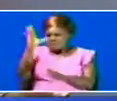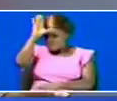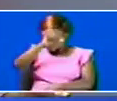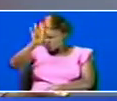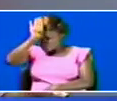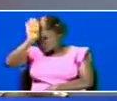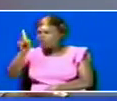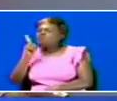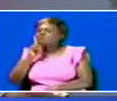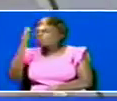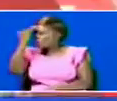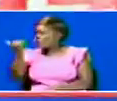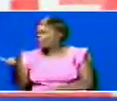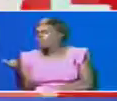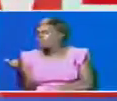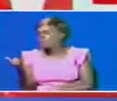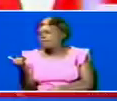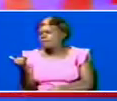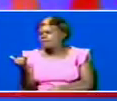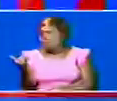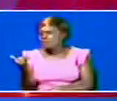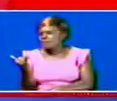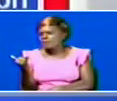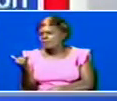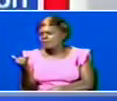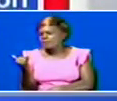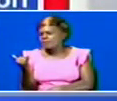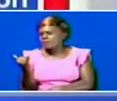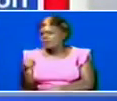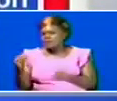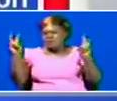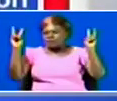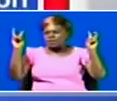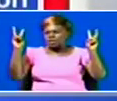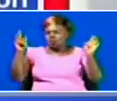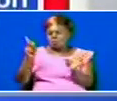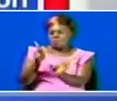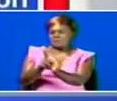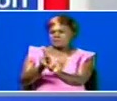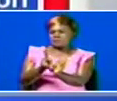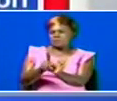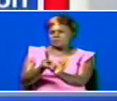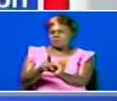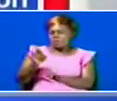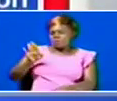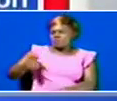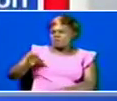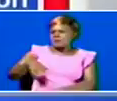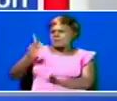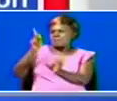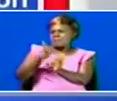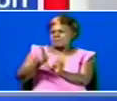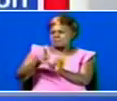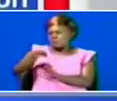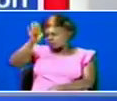tomorrow? I think there's a wrong perception that it's an issue of registration. Mm-hmm. For the women to participate